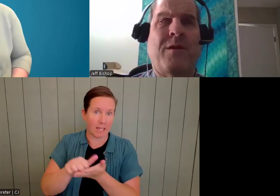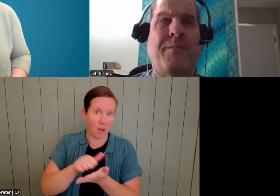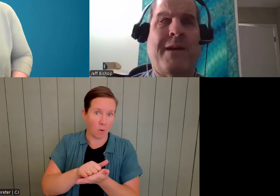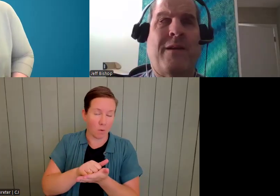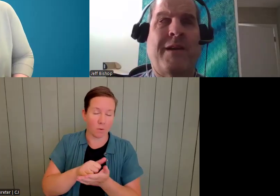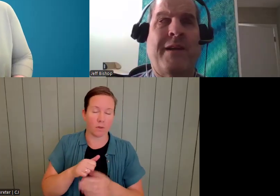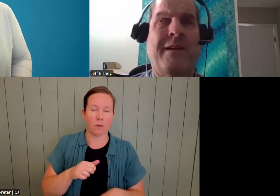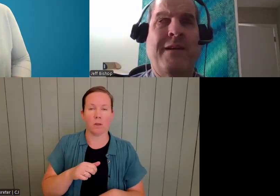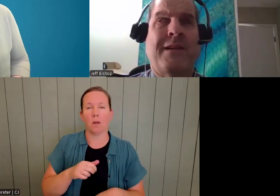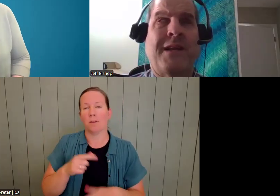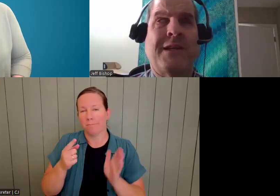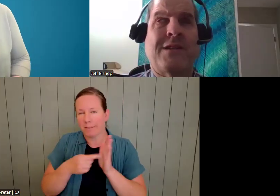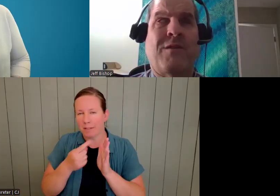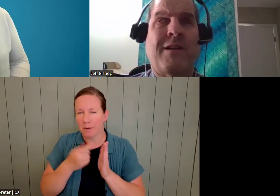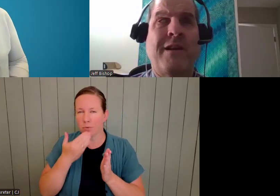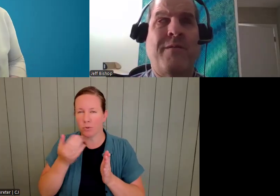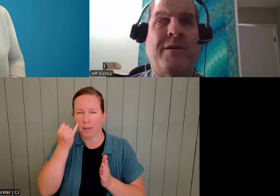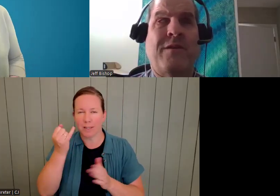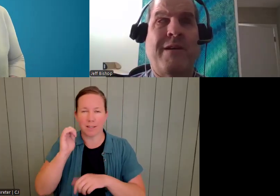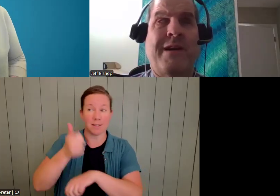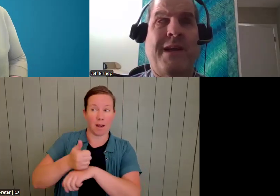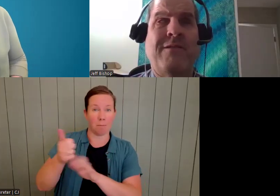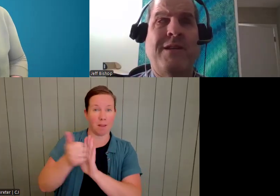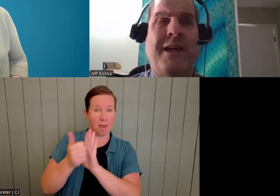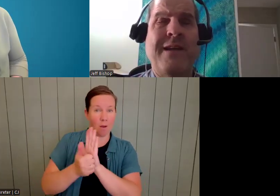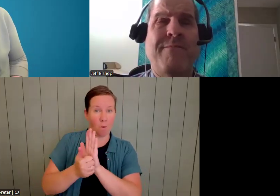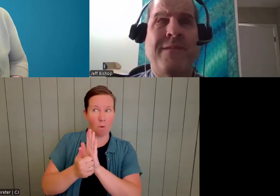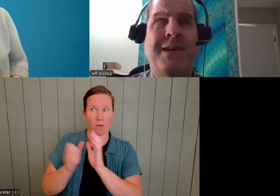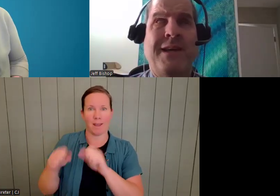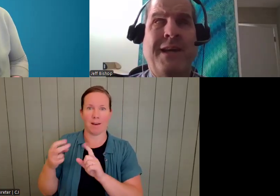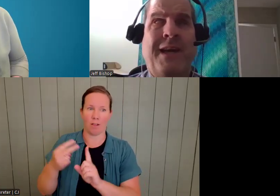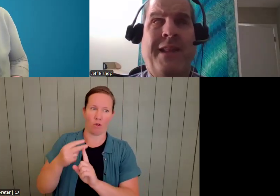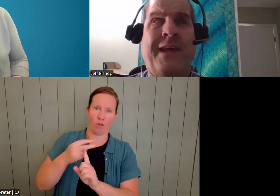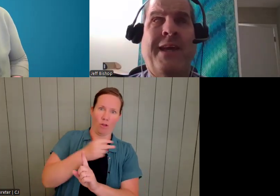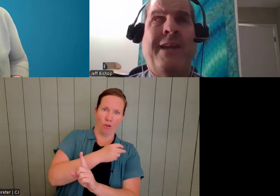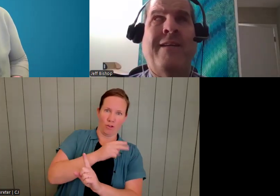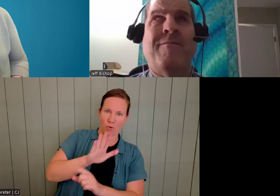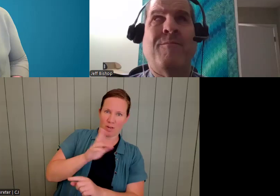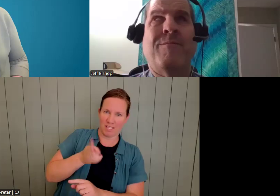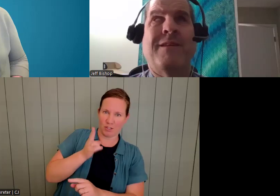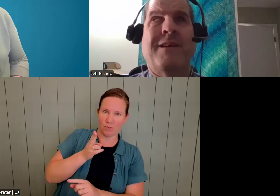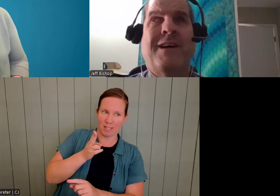want to be able to go back and look at things historically, you really should create an account to do that. And